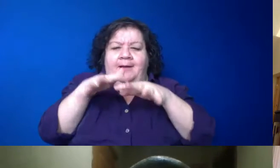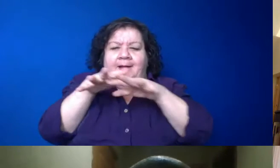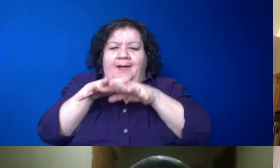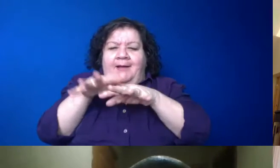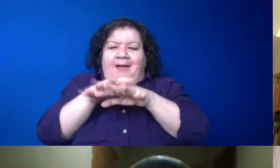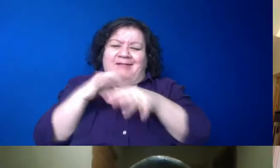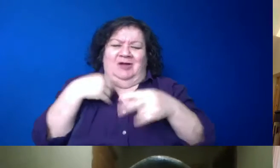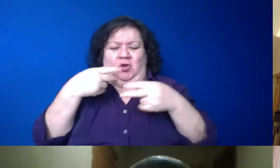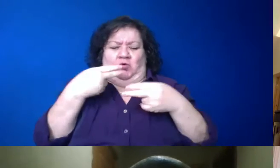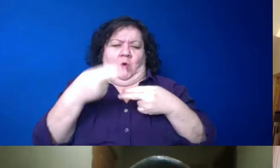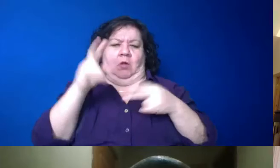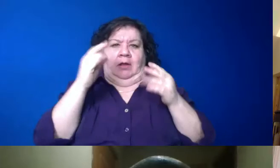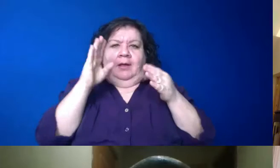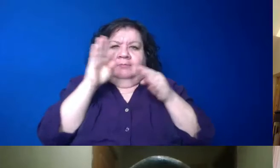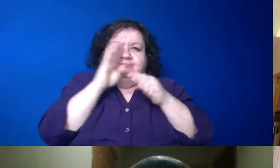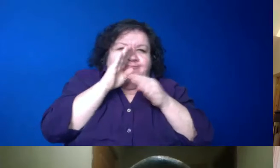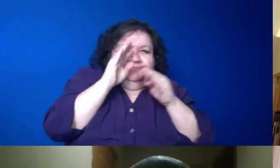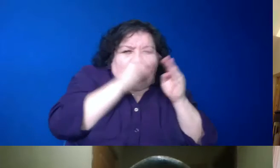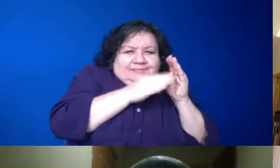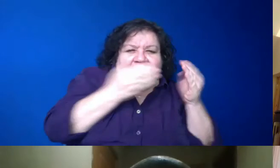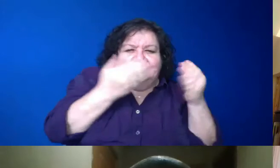on exactly that issue.